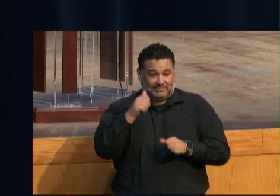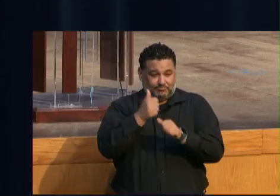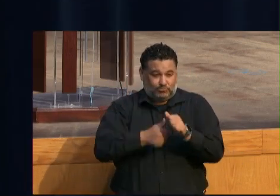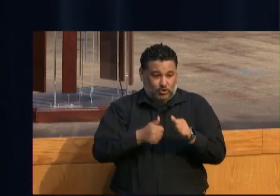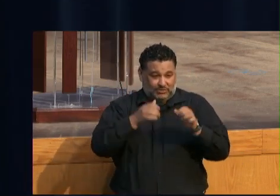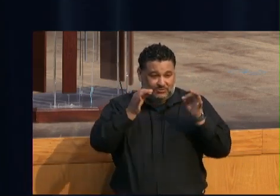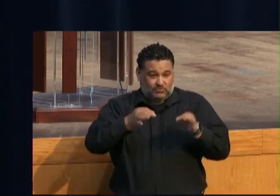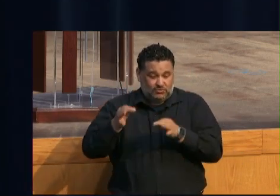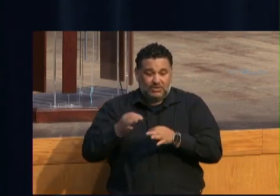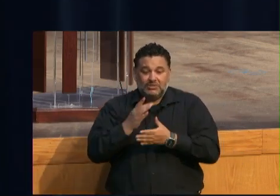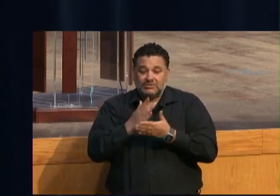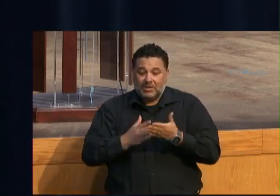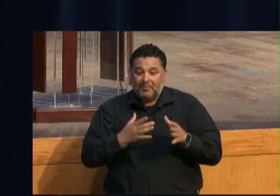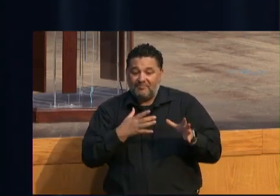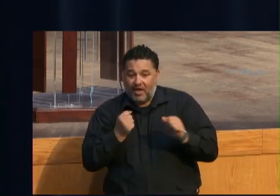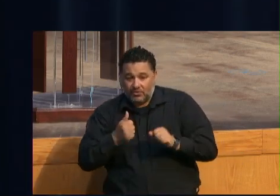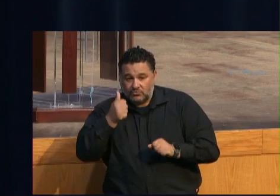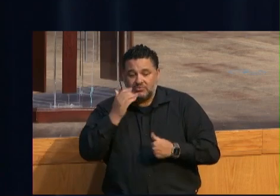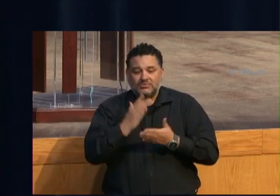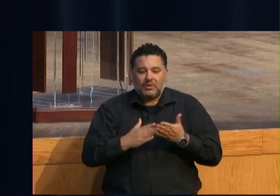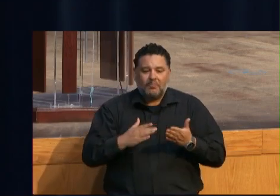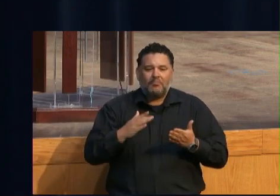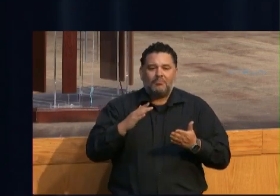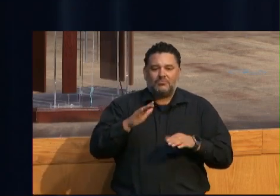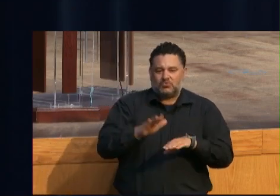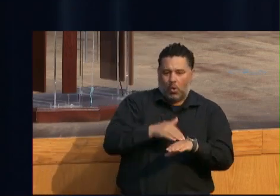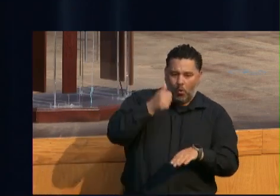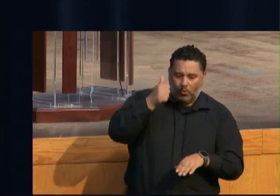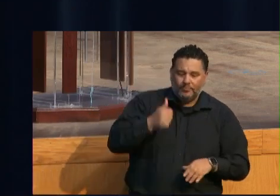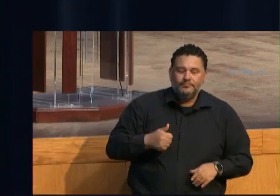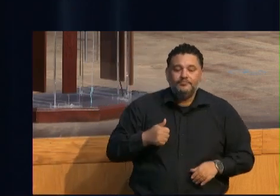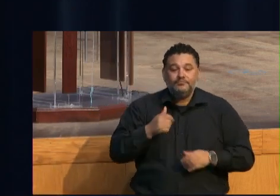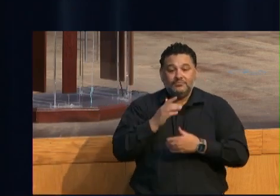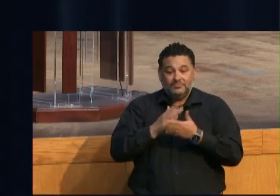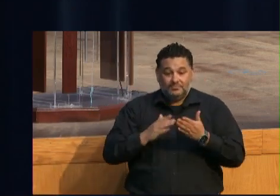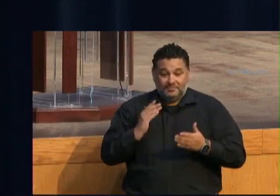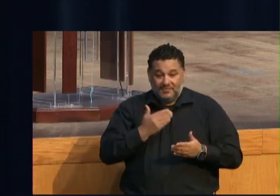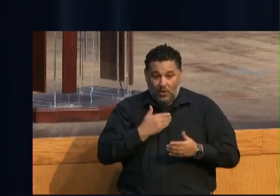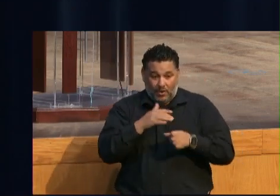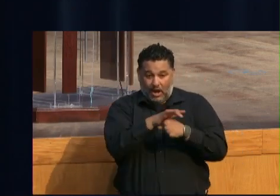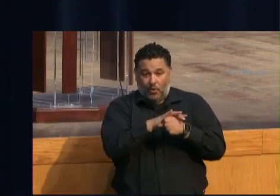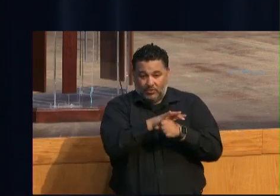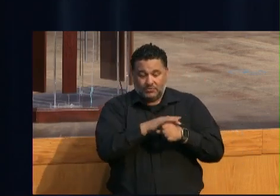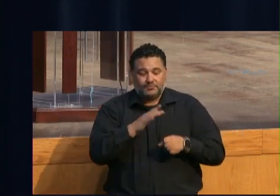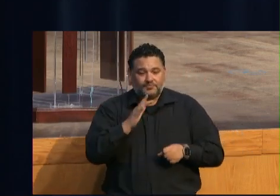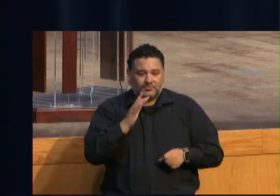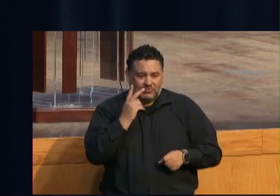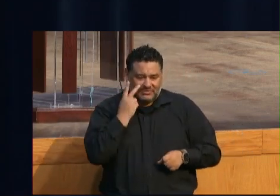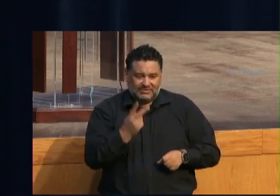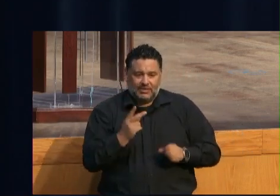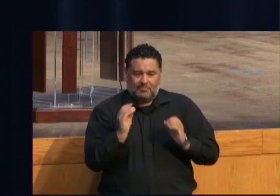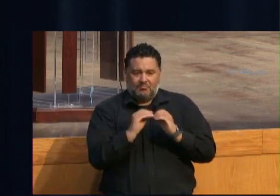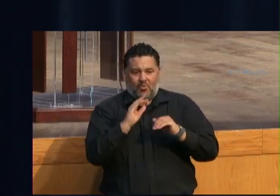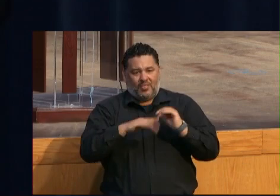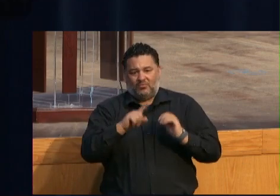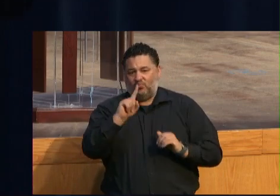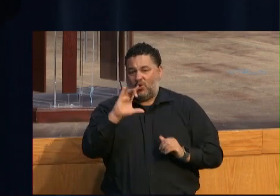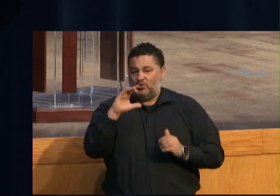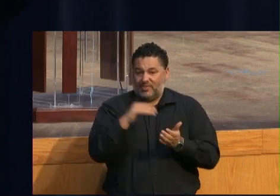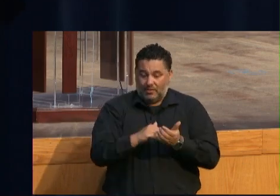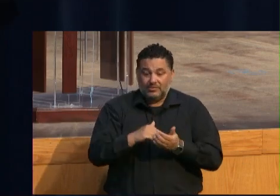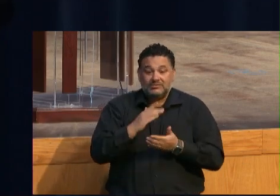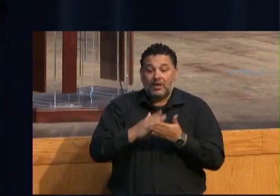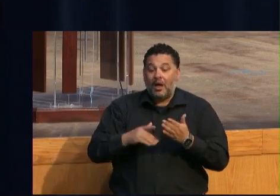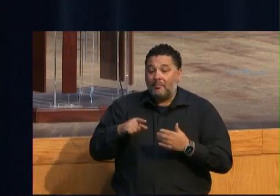some of them will be faster, some of them will be a lot slower, and some of our jurisdictions will see more than 100,000, some of them will